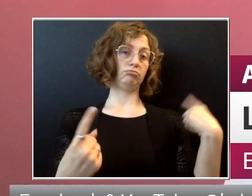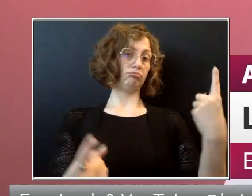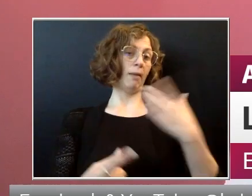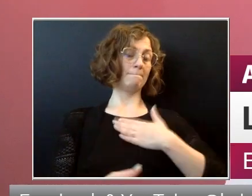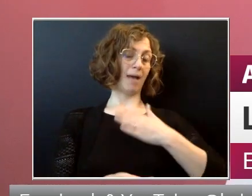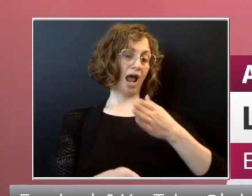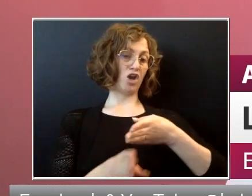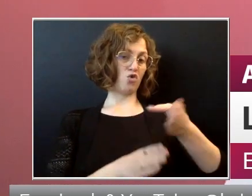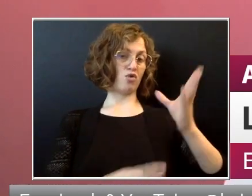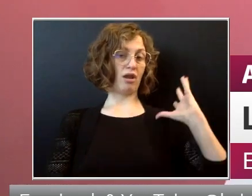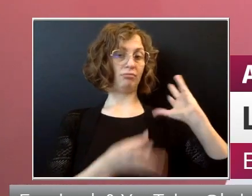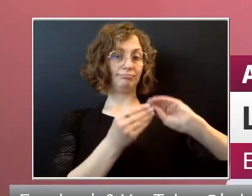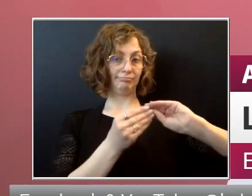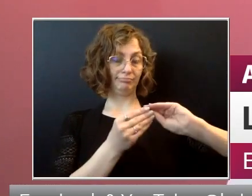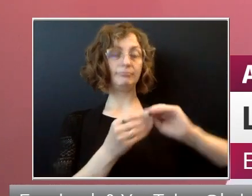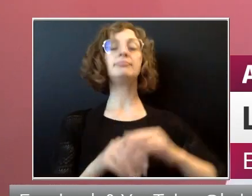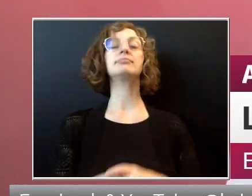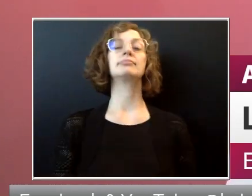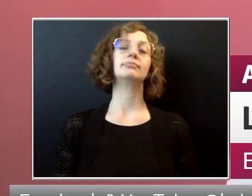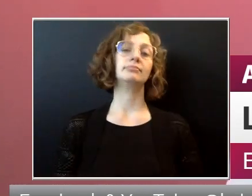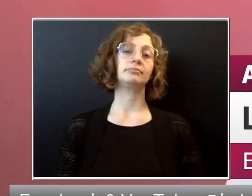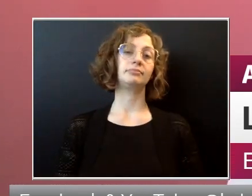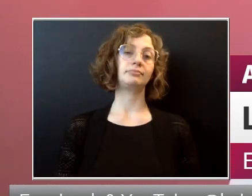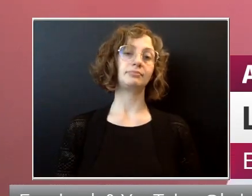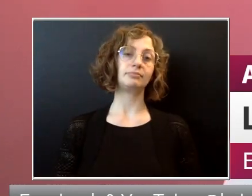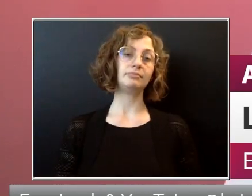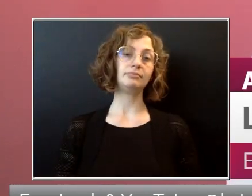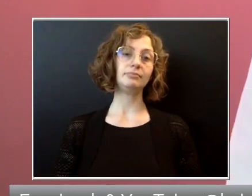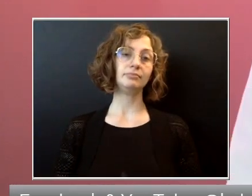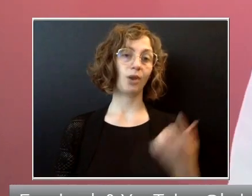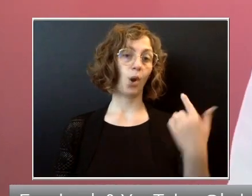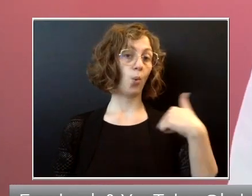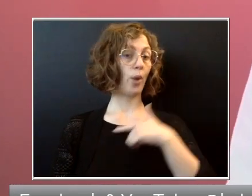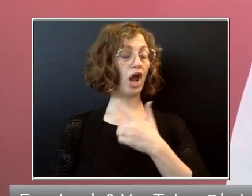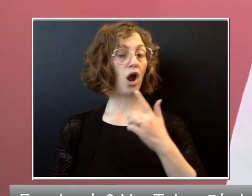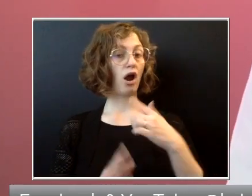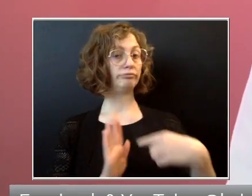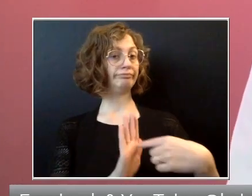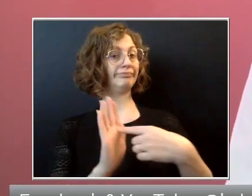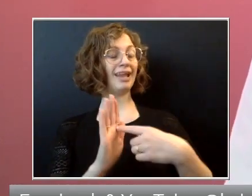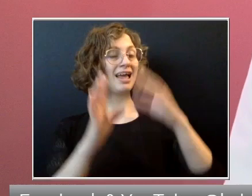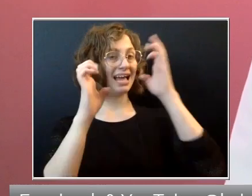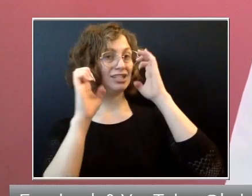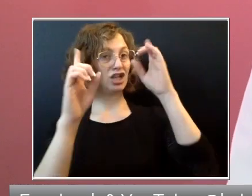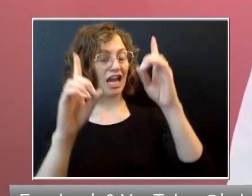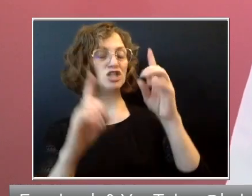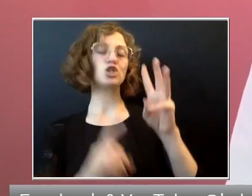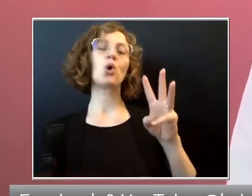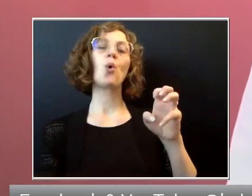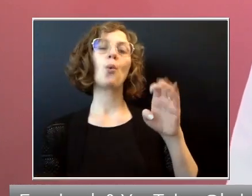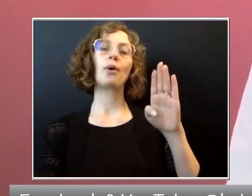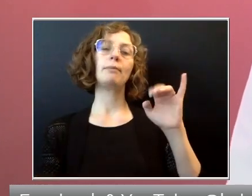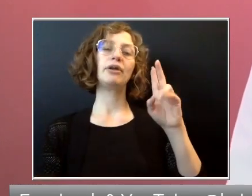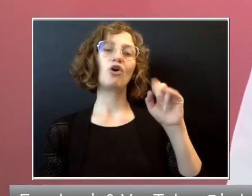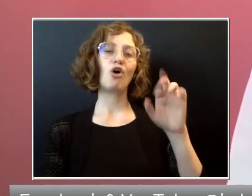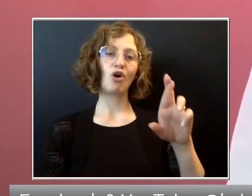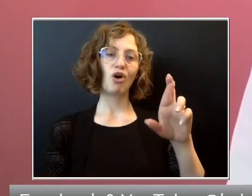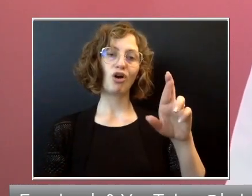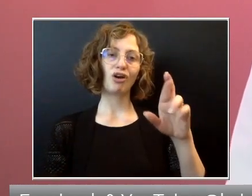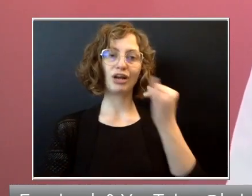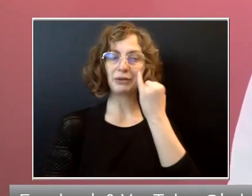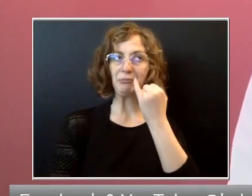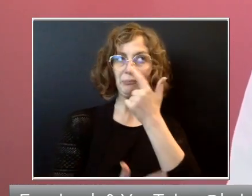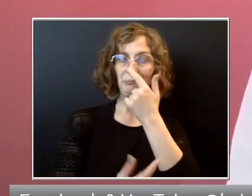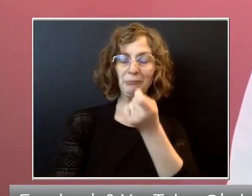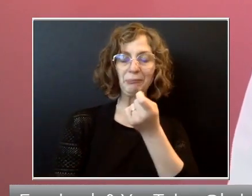We are putting on an educational webinar for patients or anyone else who's interested. It's 2 weeks from tonight, I